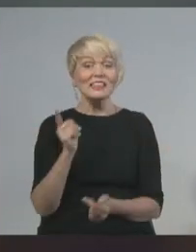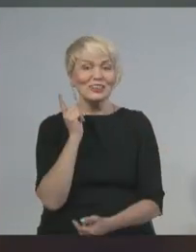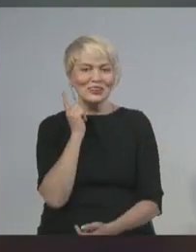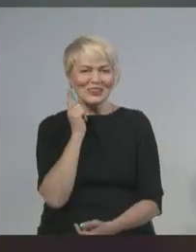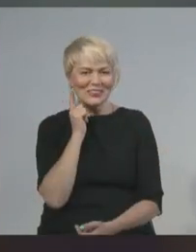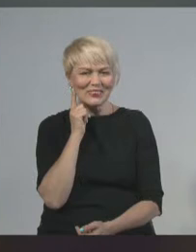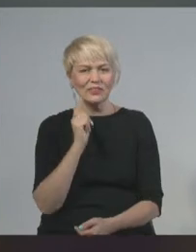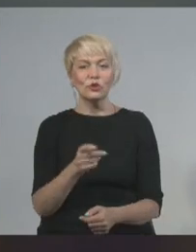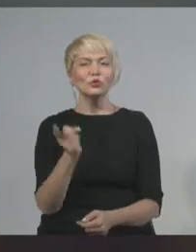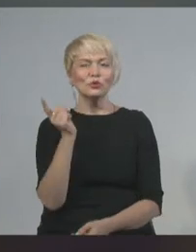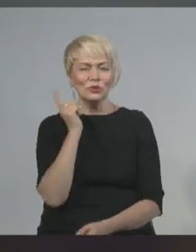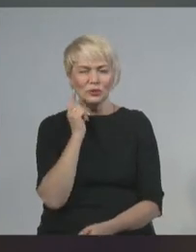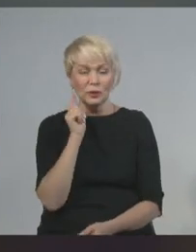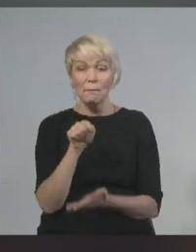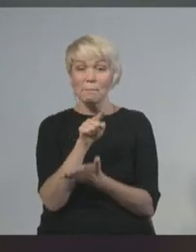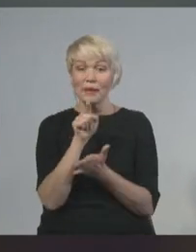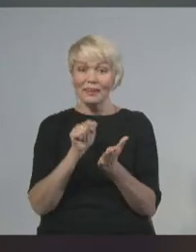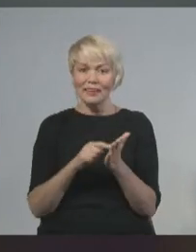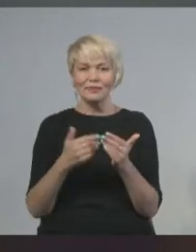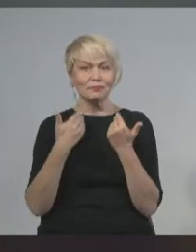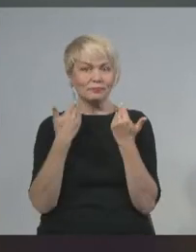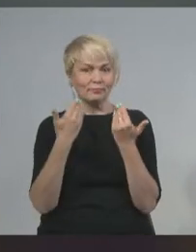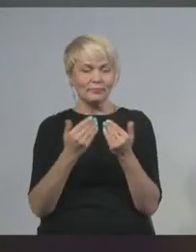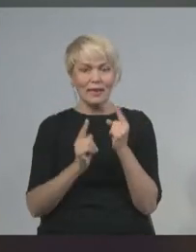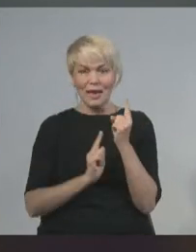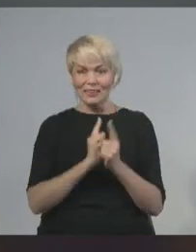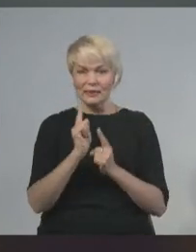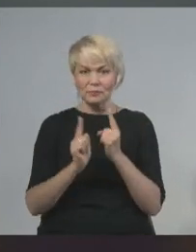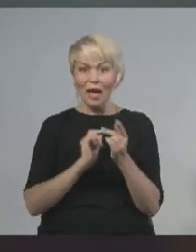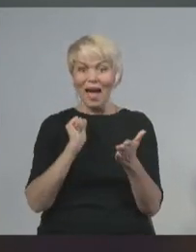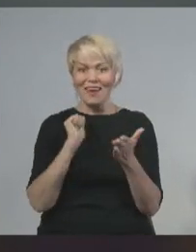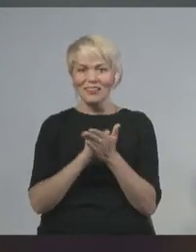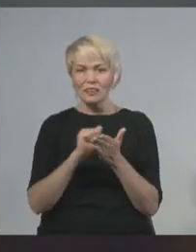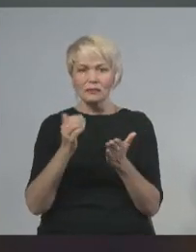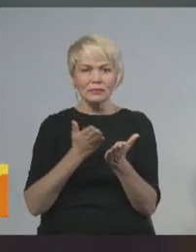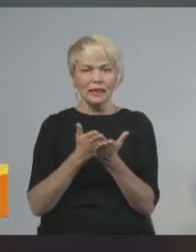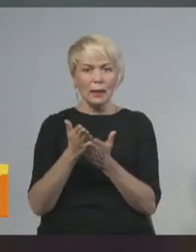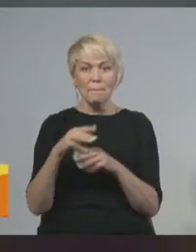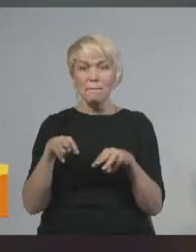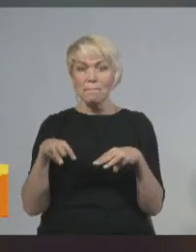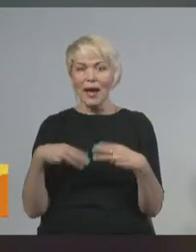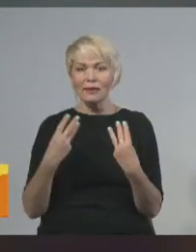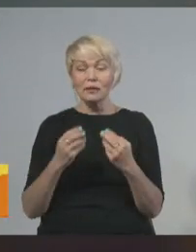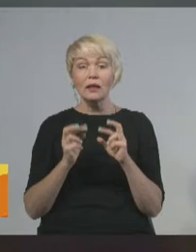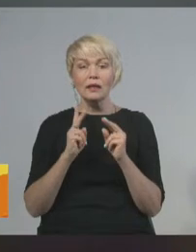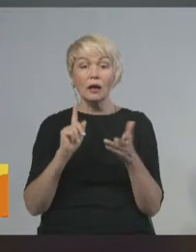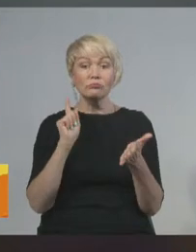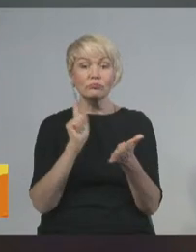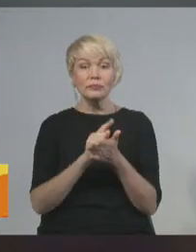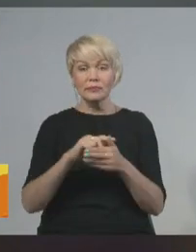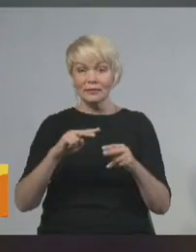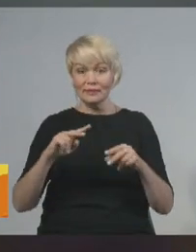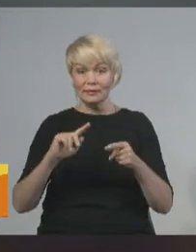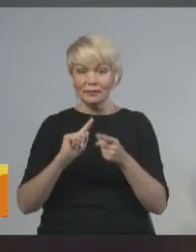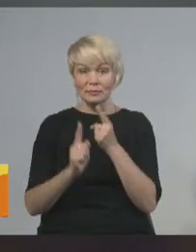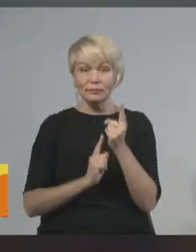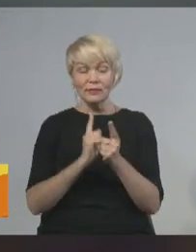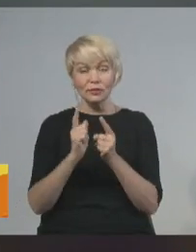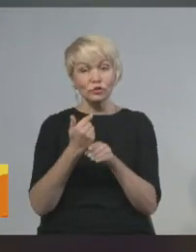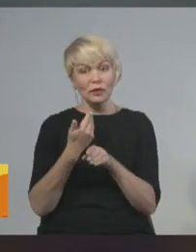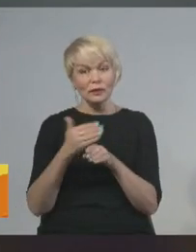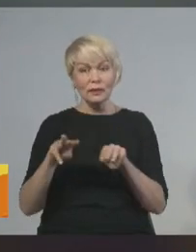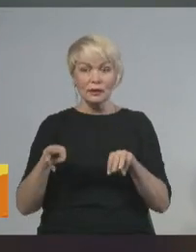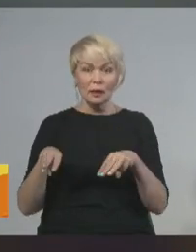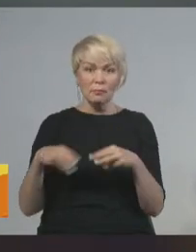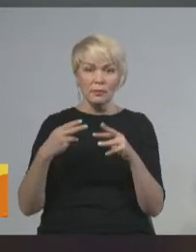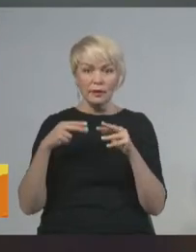greetings i hope you can hear me we do so a question how did editorial strategists changed in media and how were they